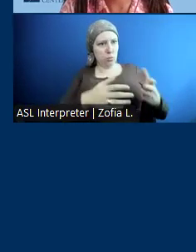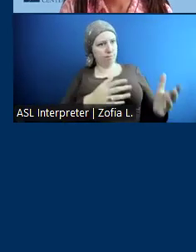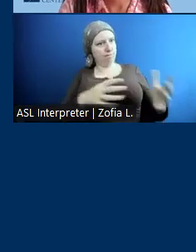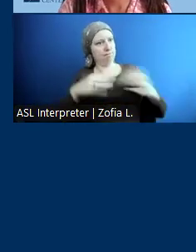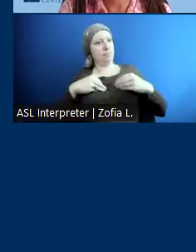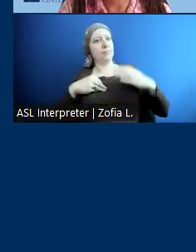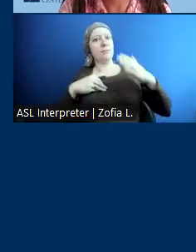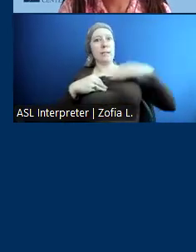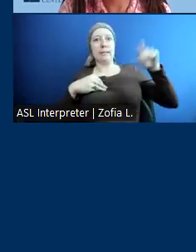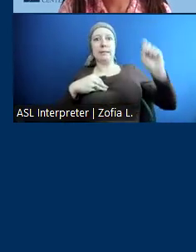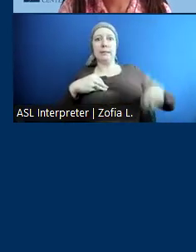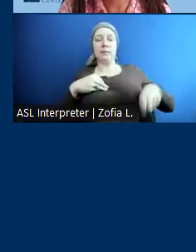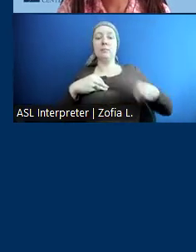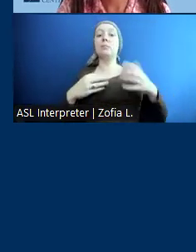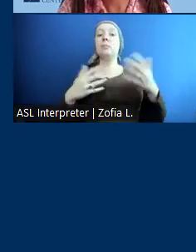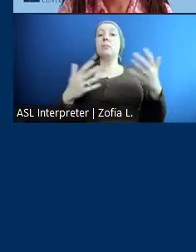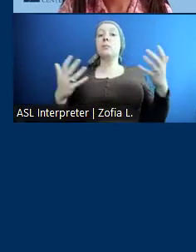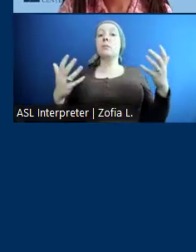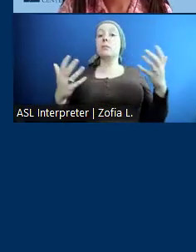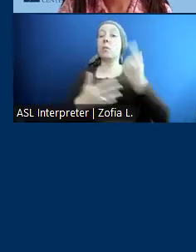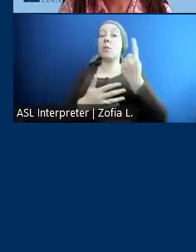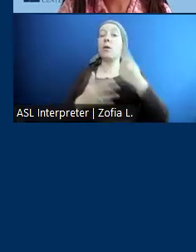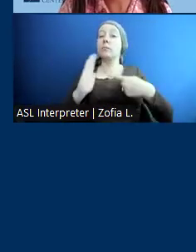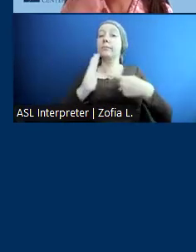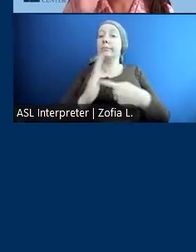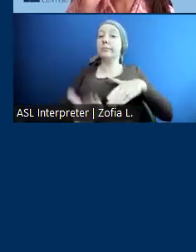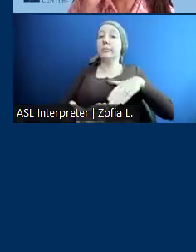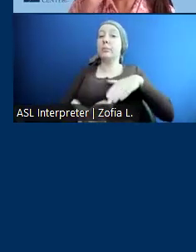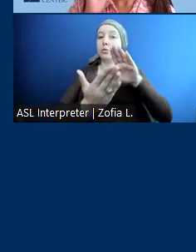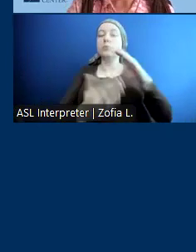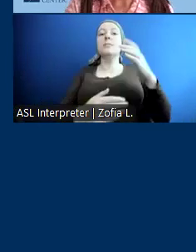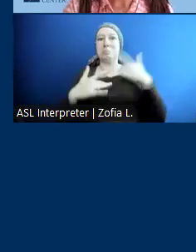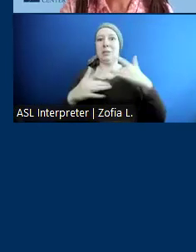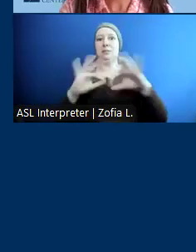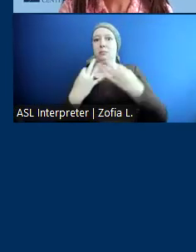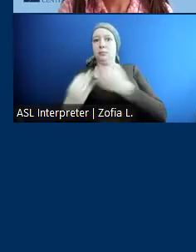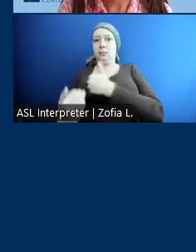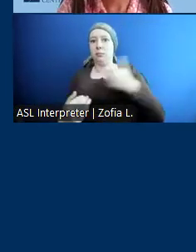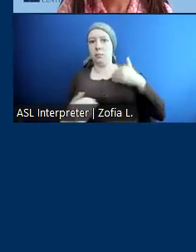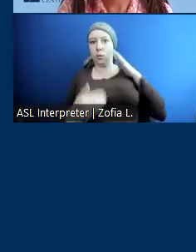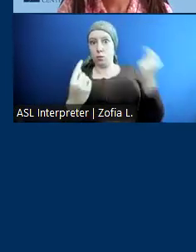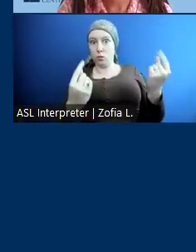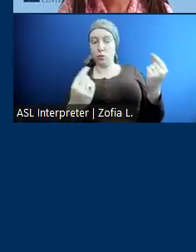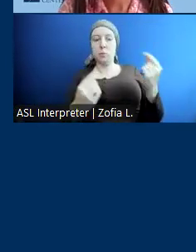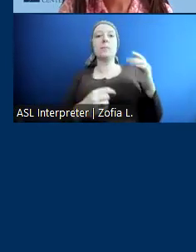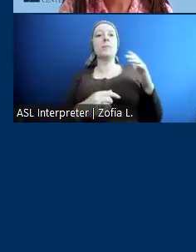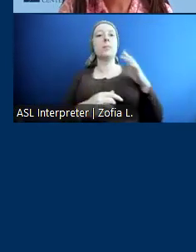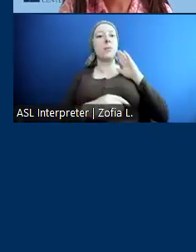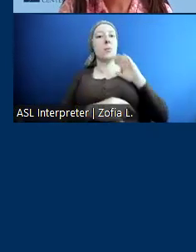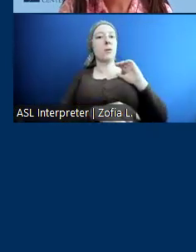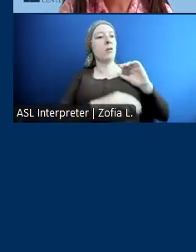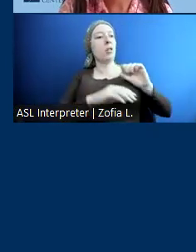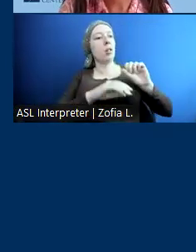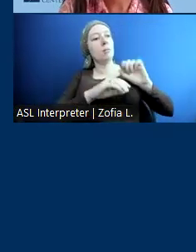tactic used by perpetrators, who are often the family members, is instilling fear of